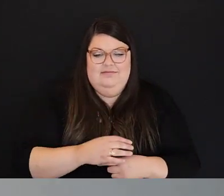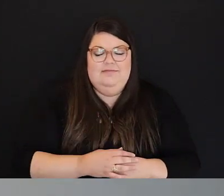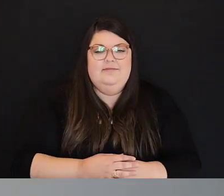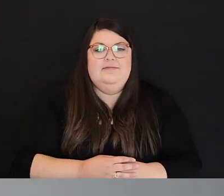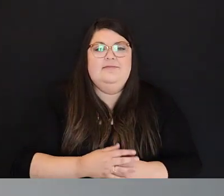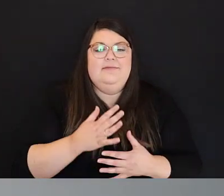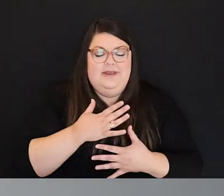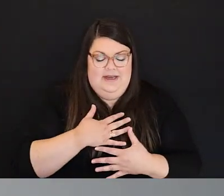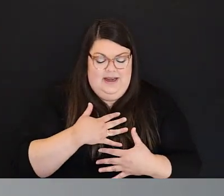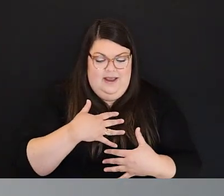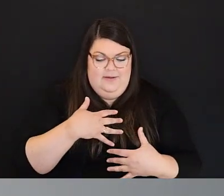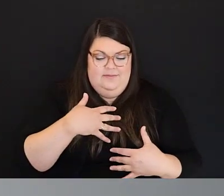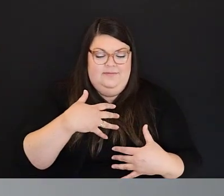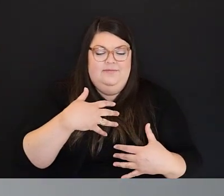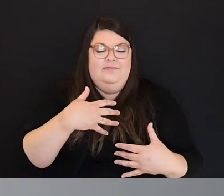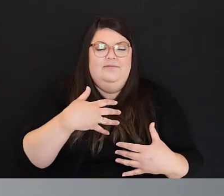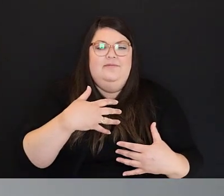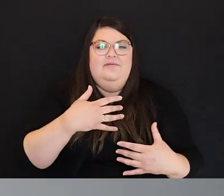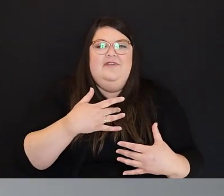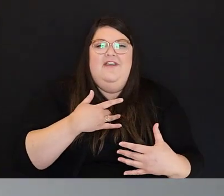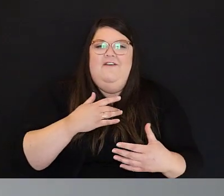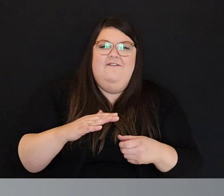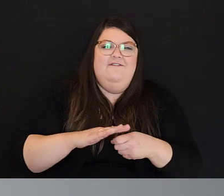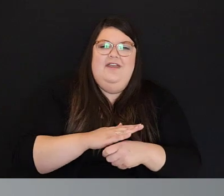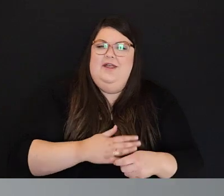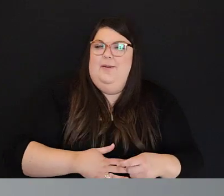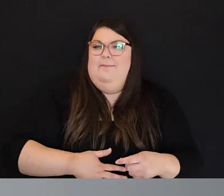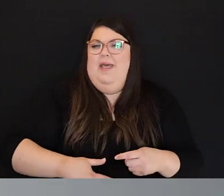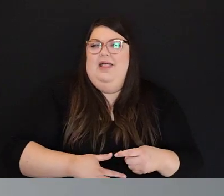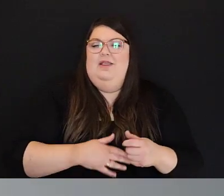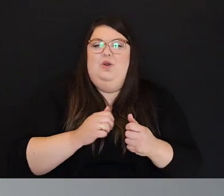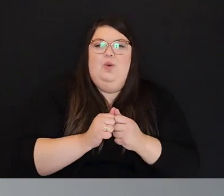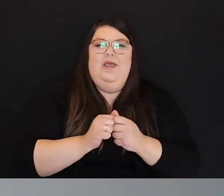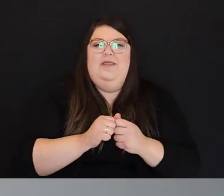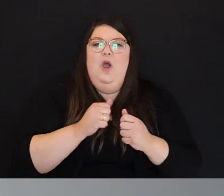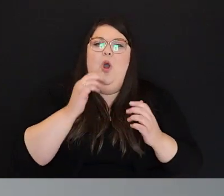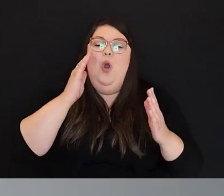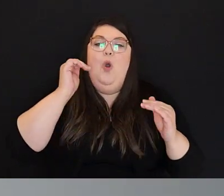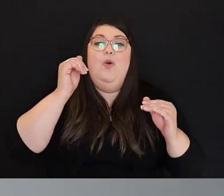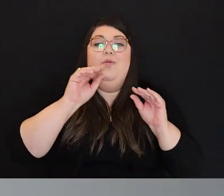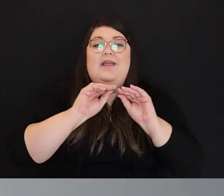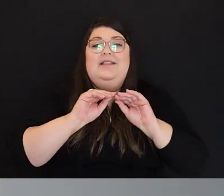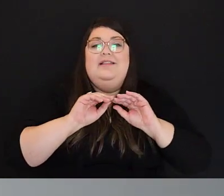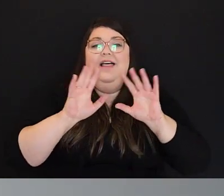Inhale and fill your belly with hope and light.